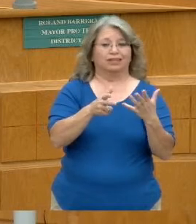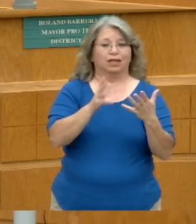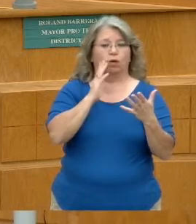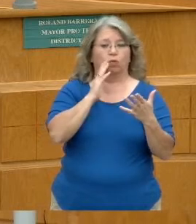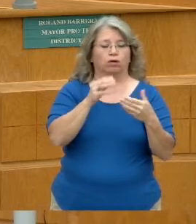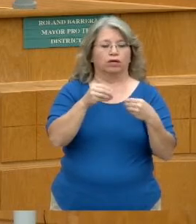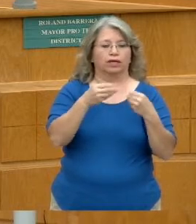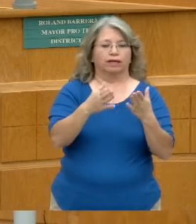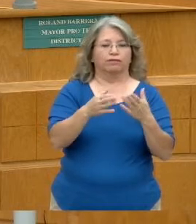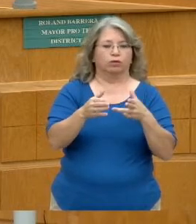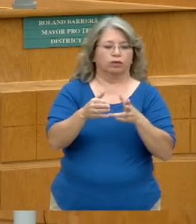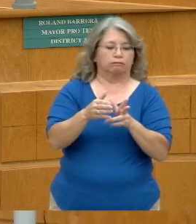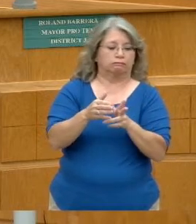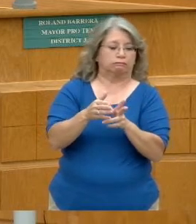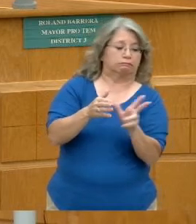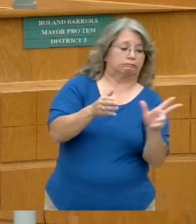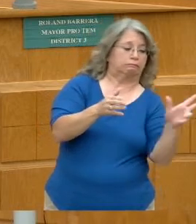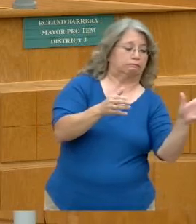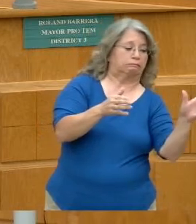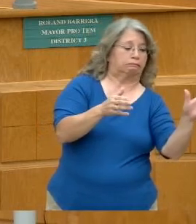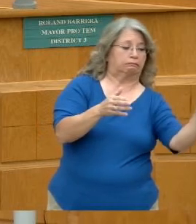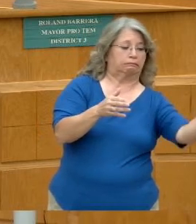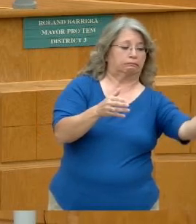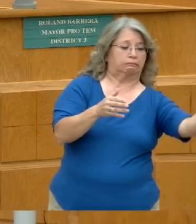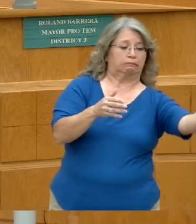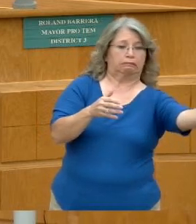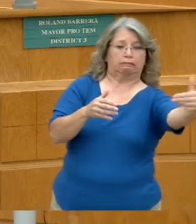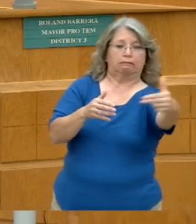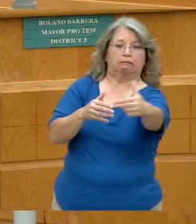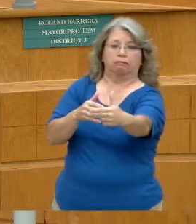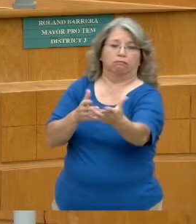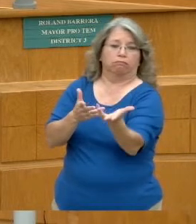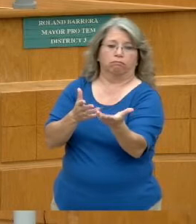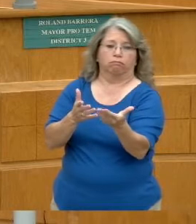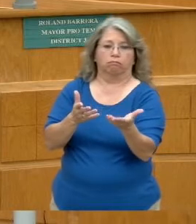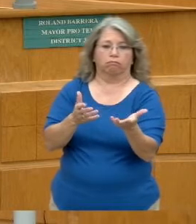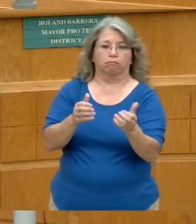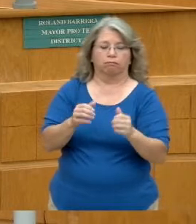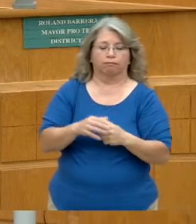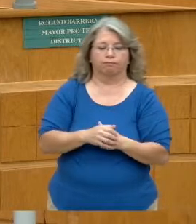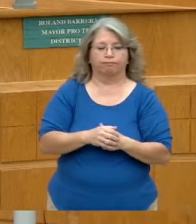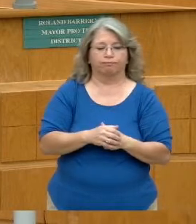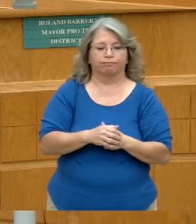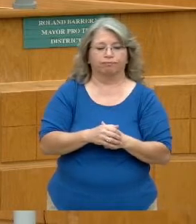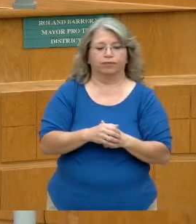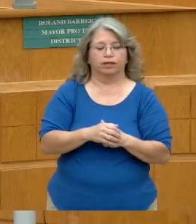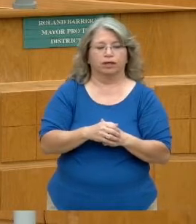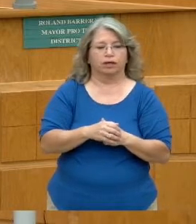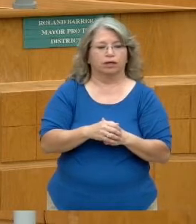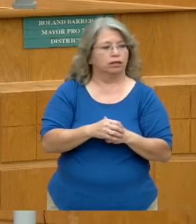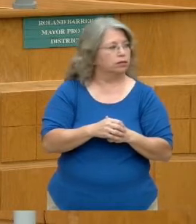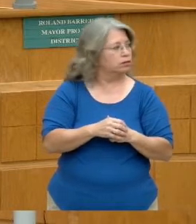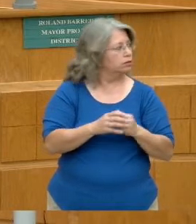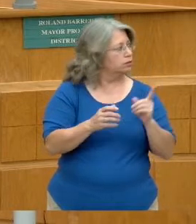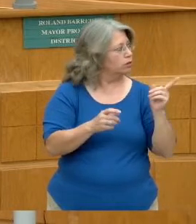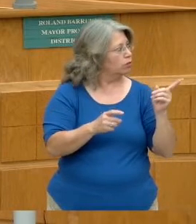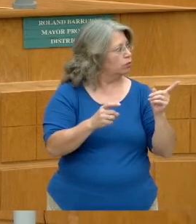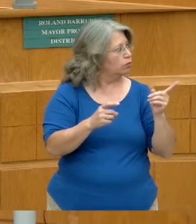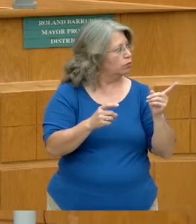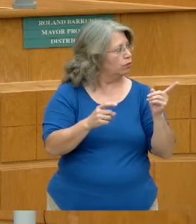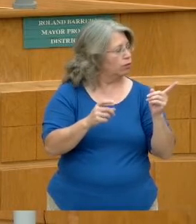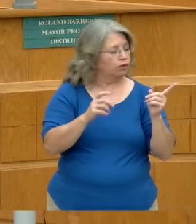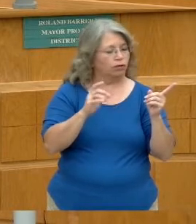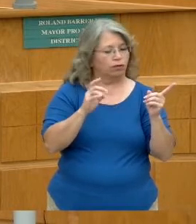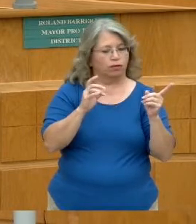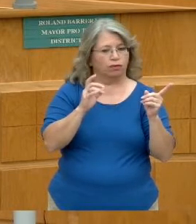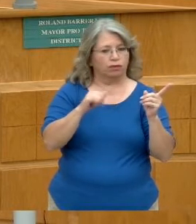be up on Staples, and they divert back down around this. So our next shot here shows us some of the details.